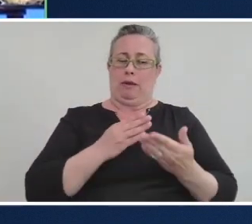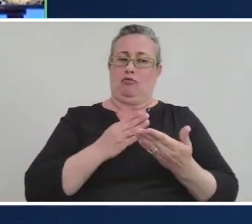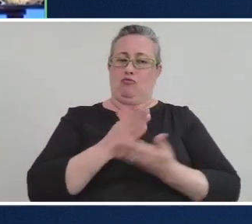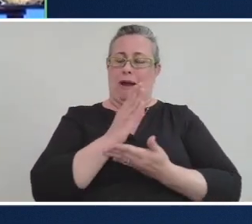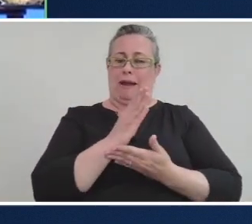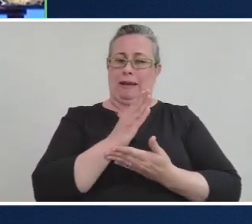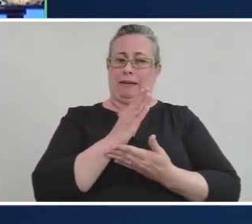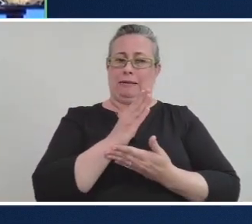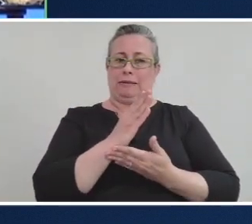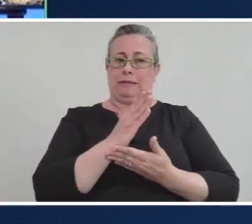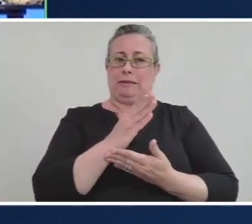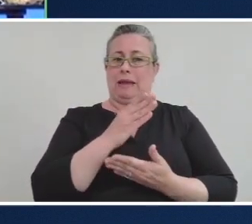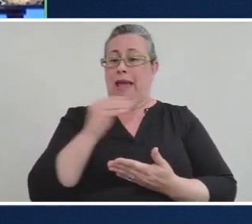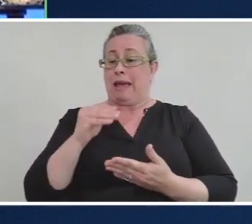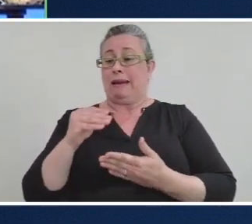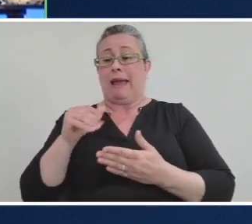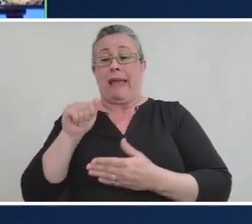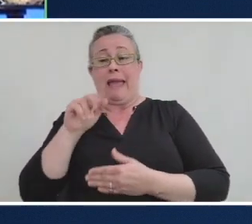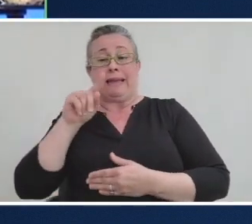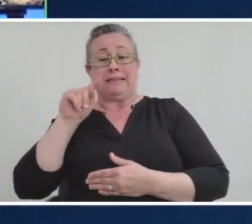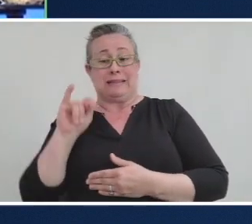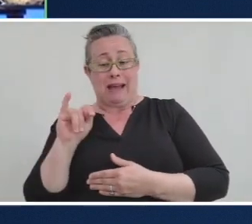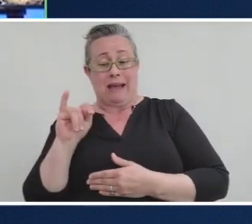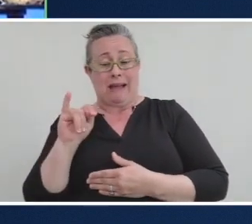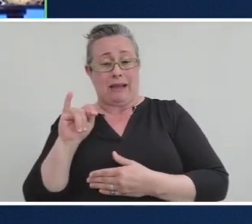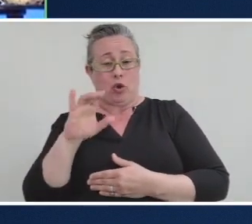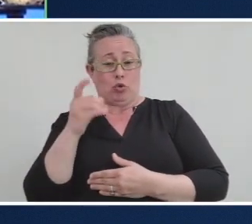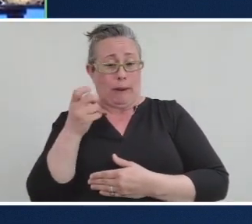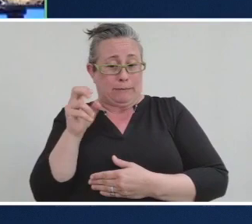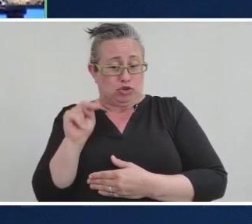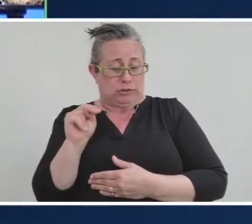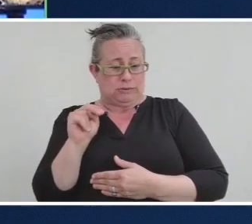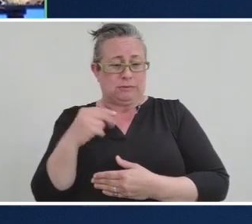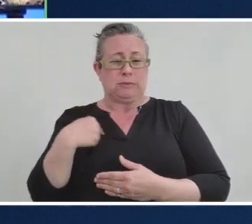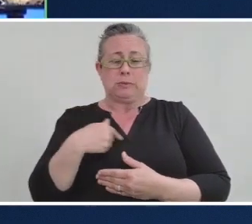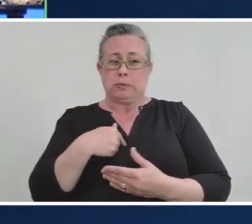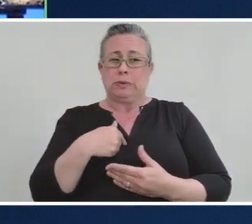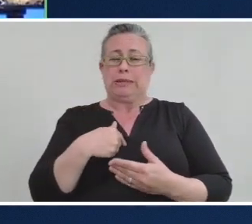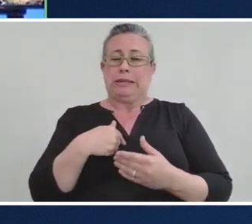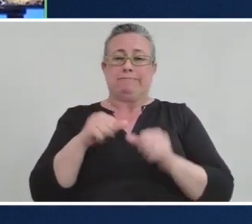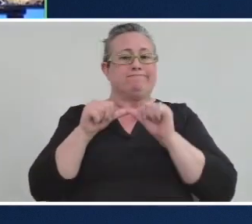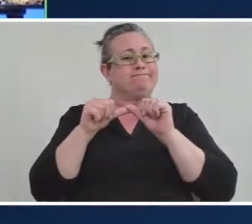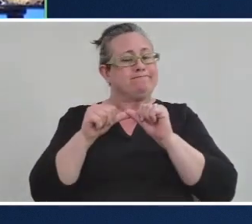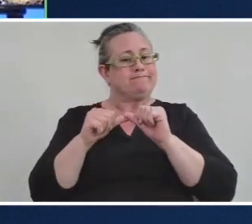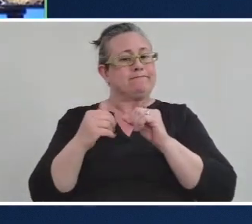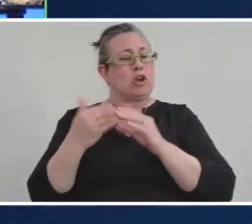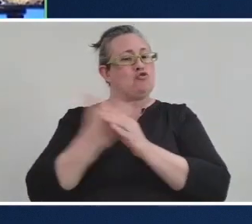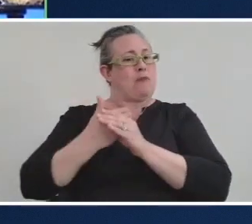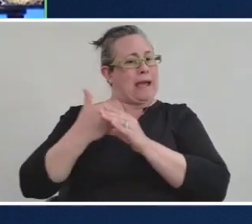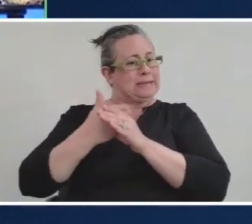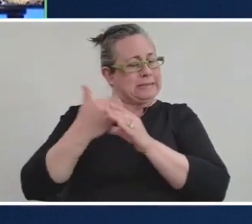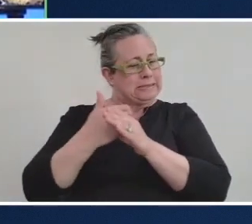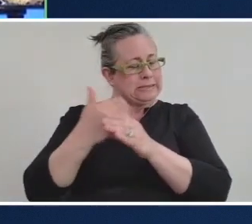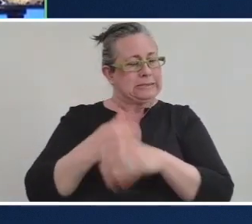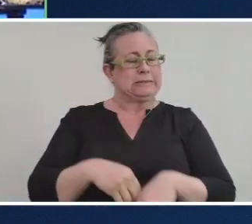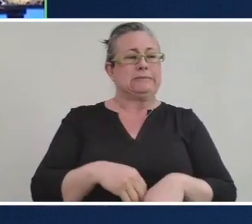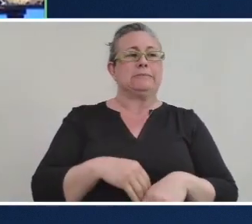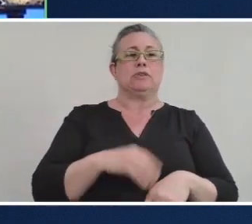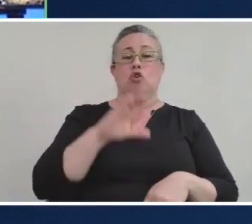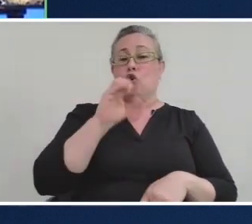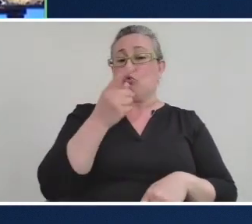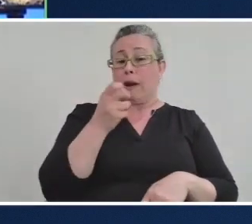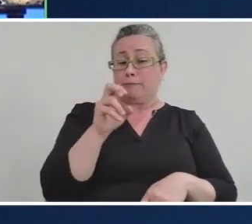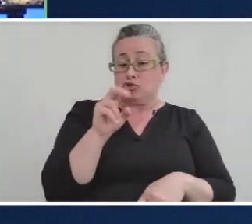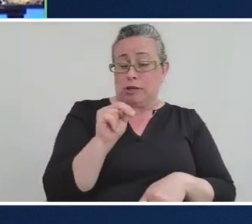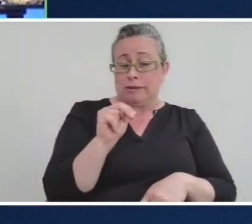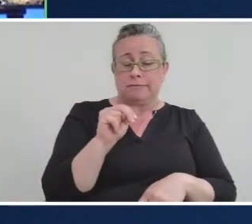anti-corruption campaigners. So we are facing judicial harassment, we are facing strategic corruption from, you know,